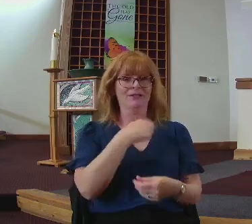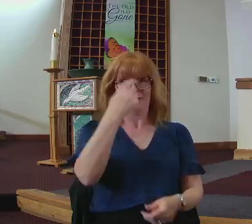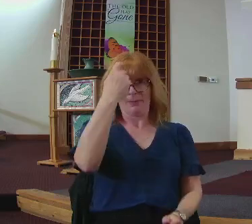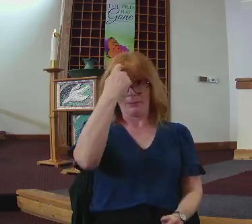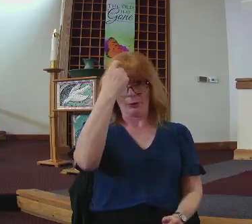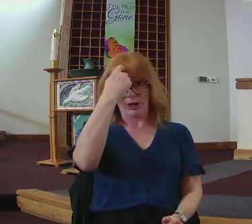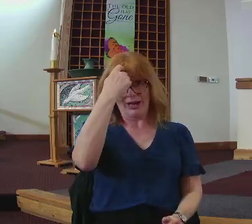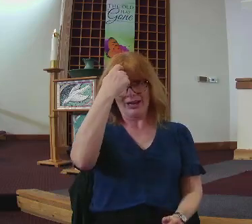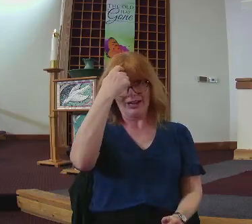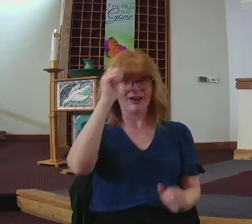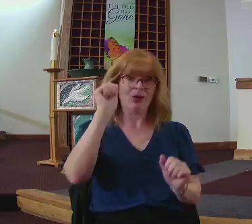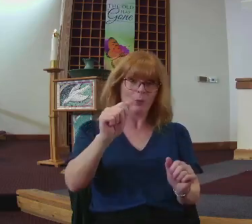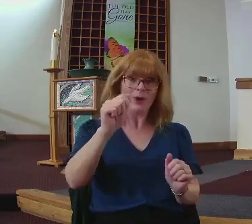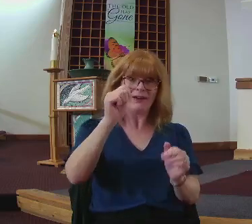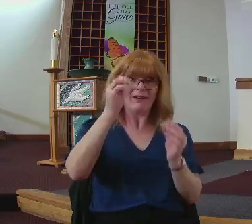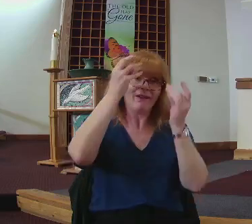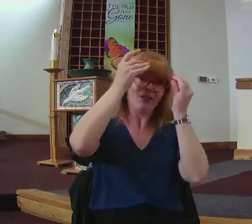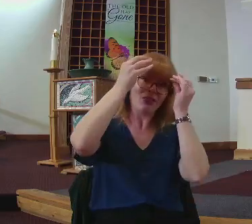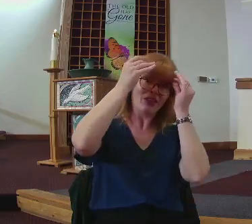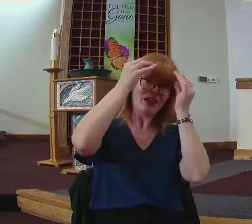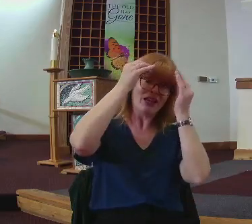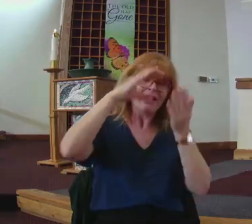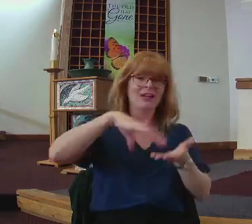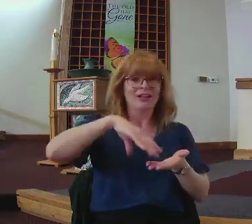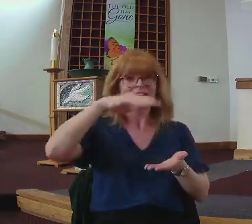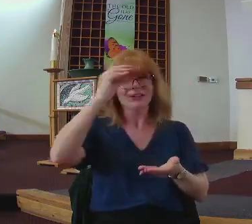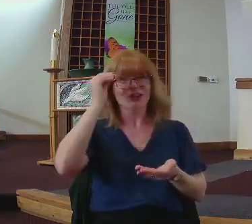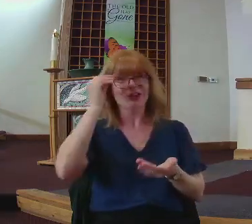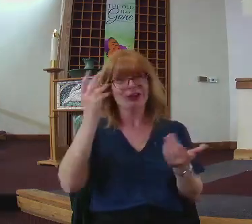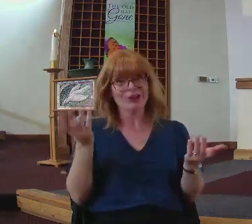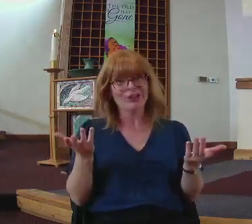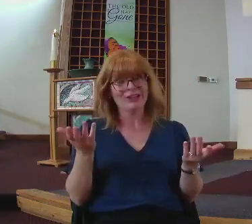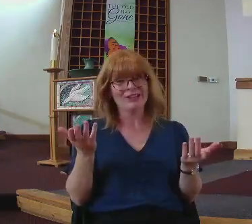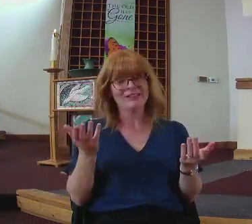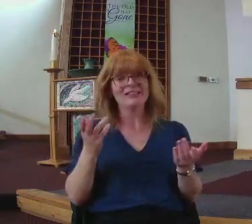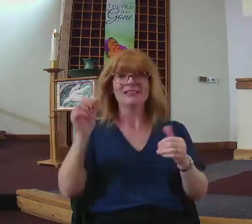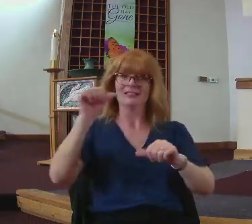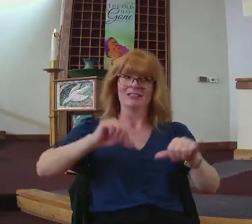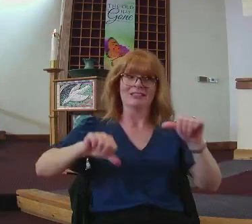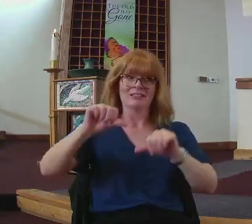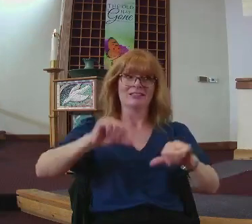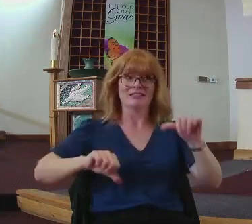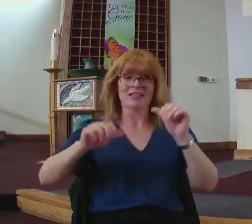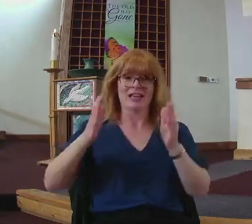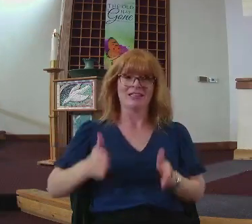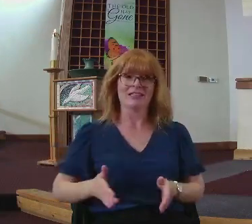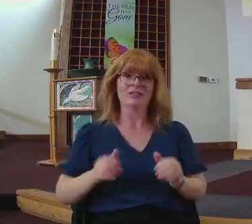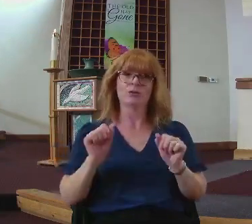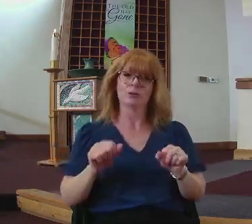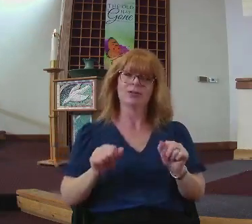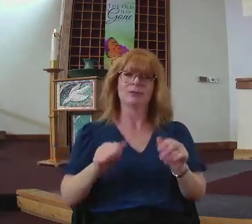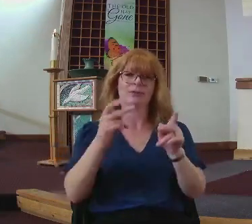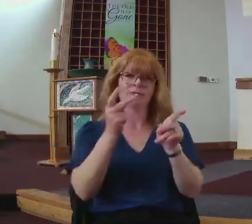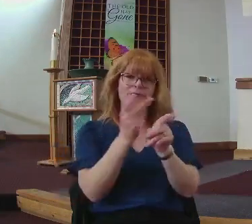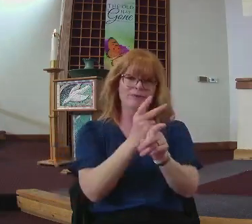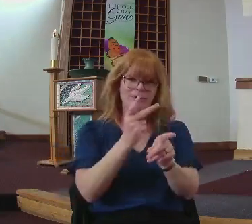to think and to learn, there were scientists that figured out that these medicines